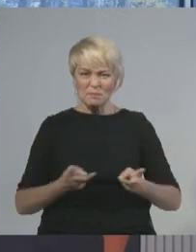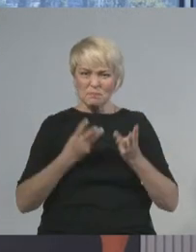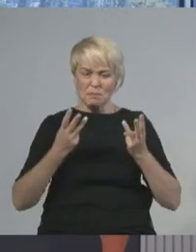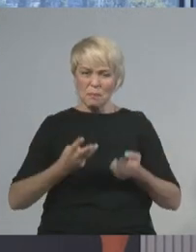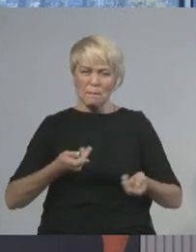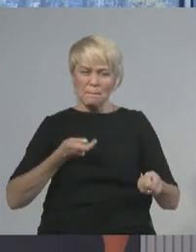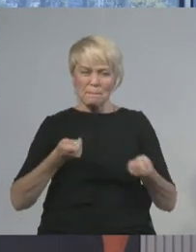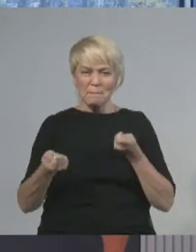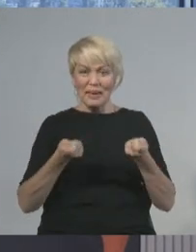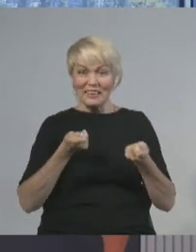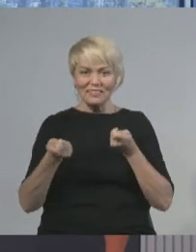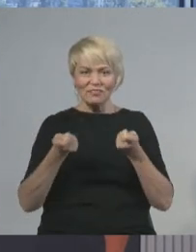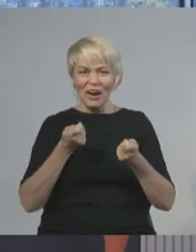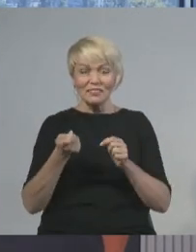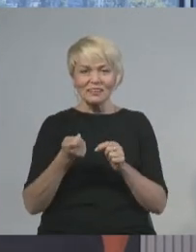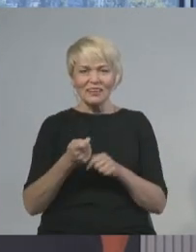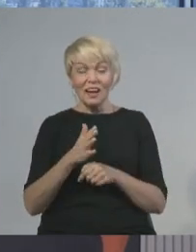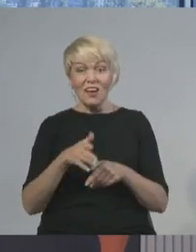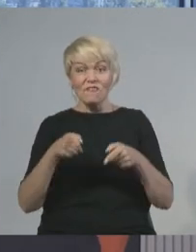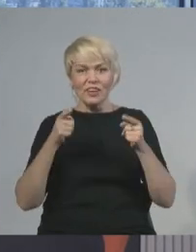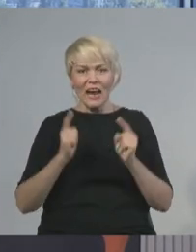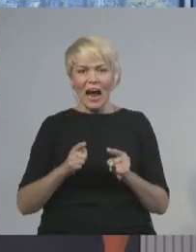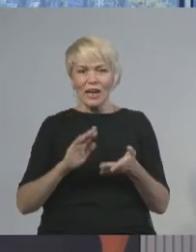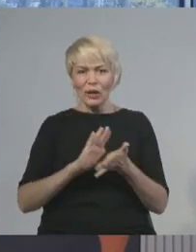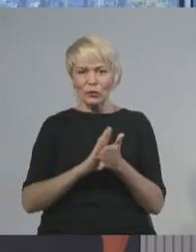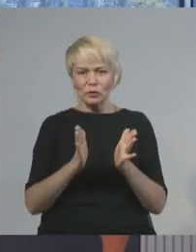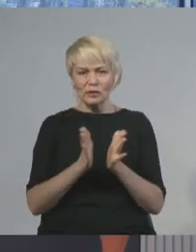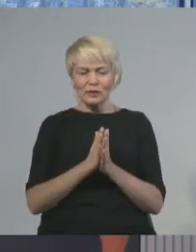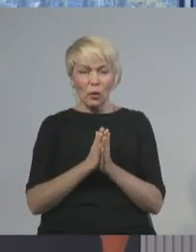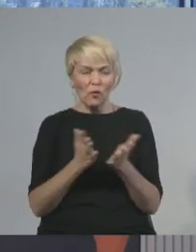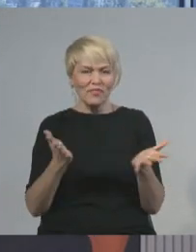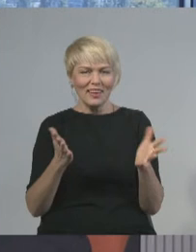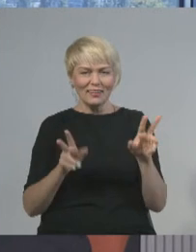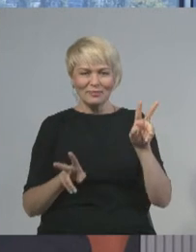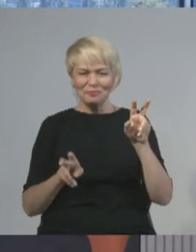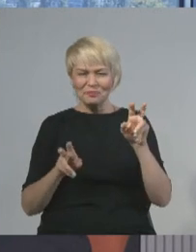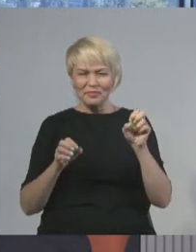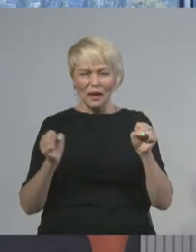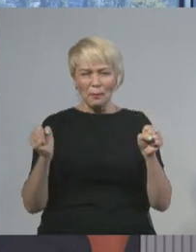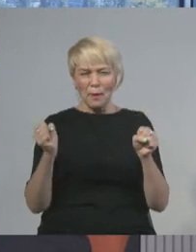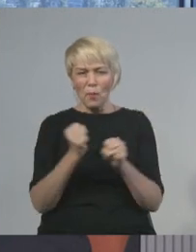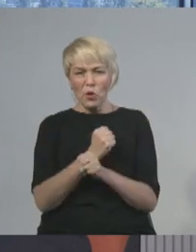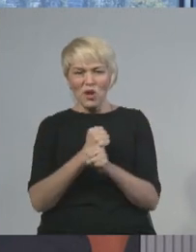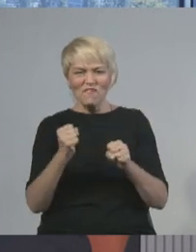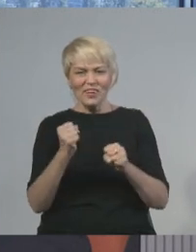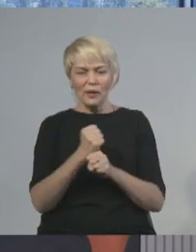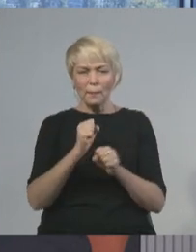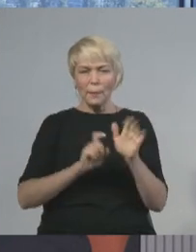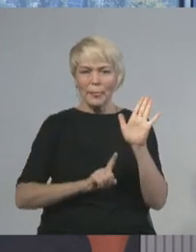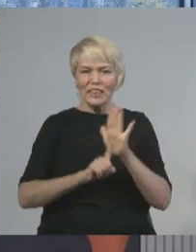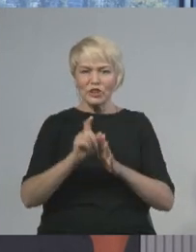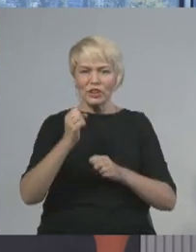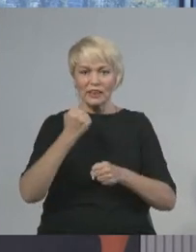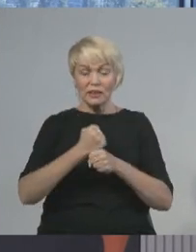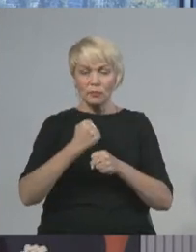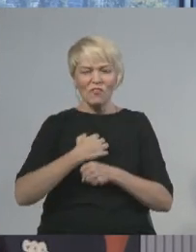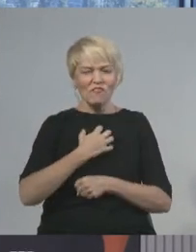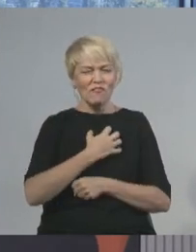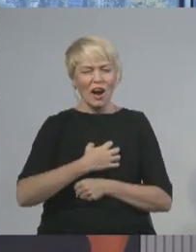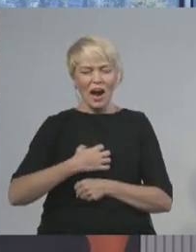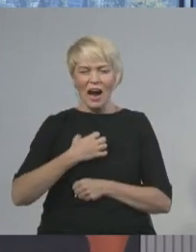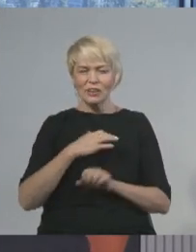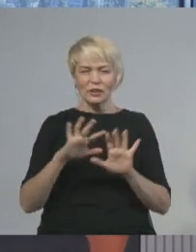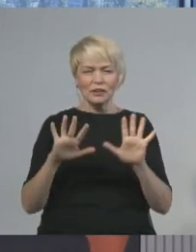i call wife i call life our super motivator when you have to really act and do your